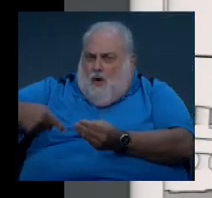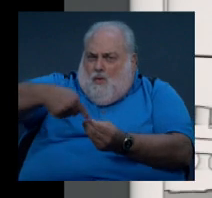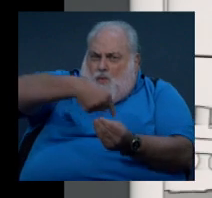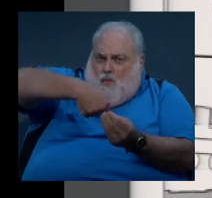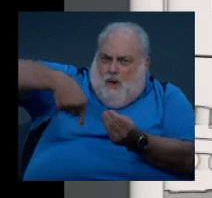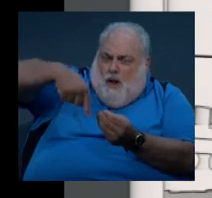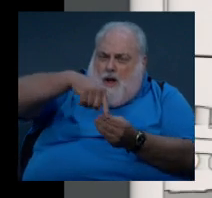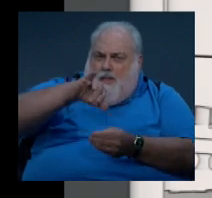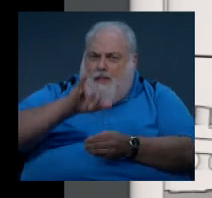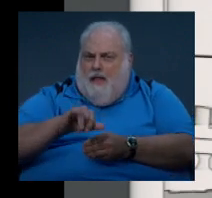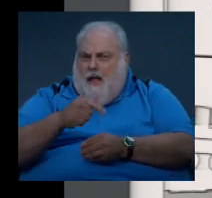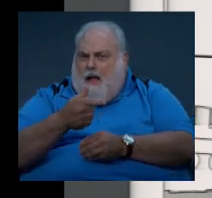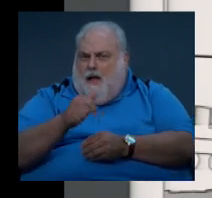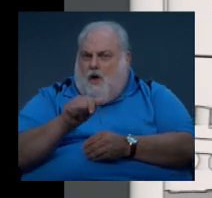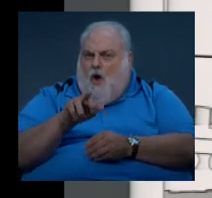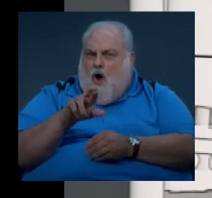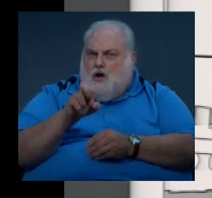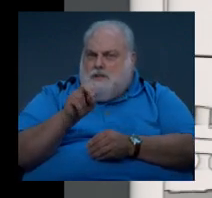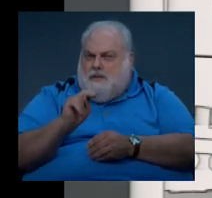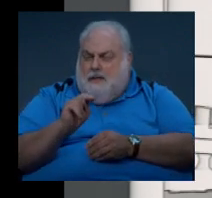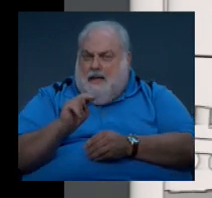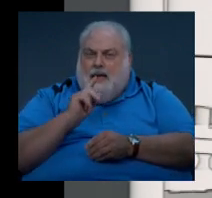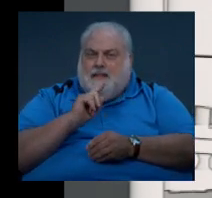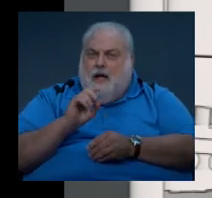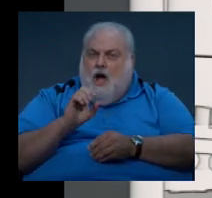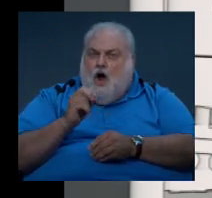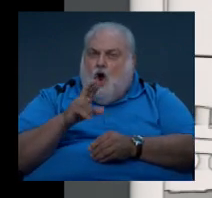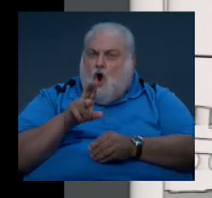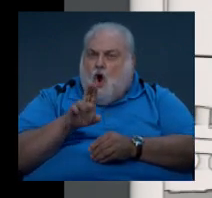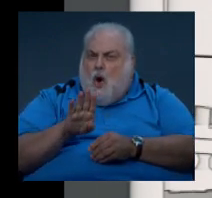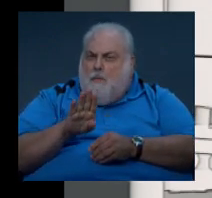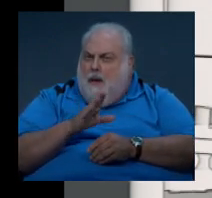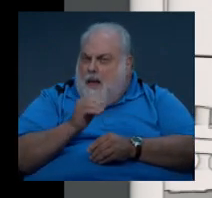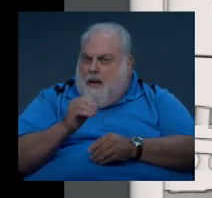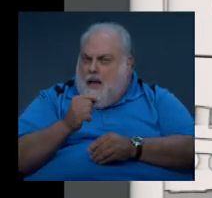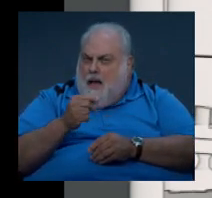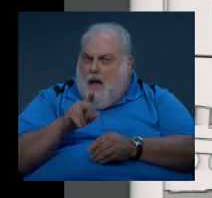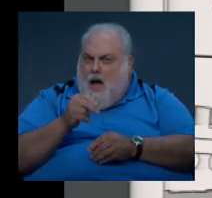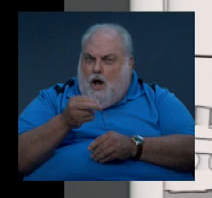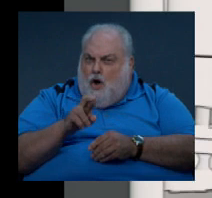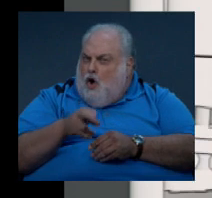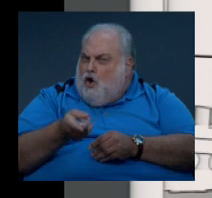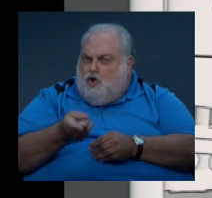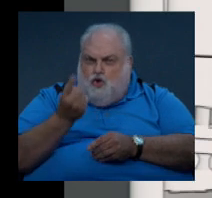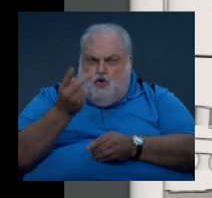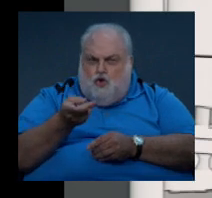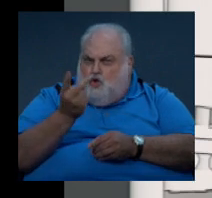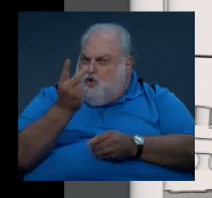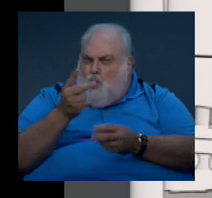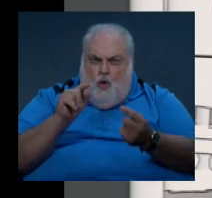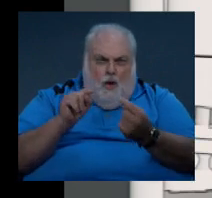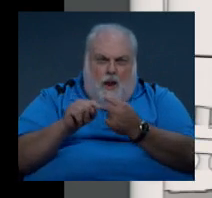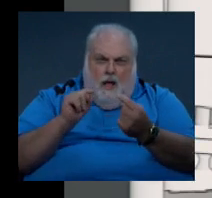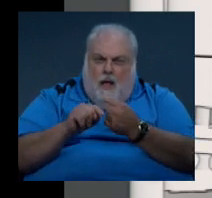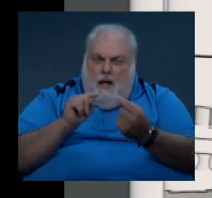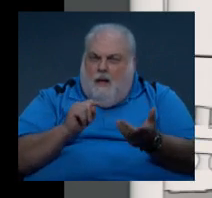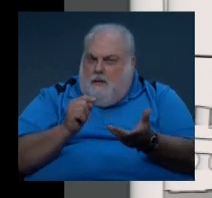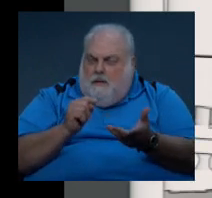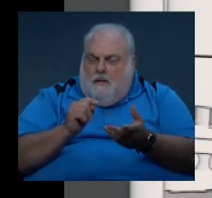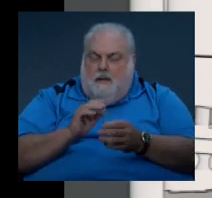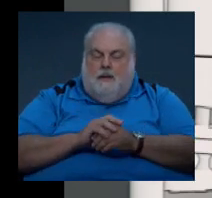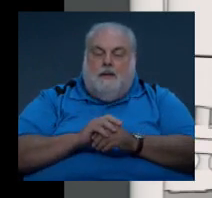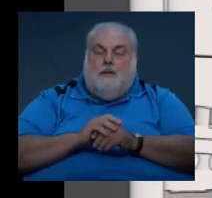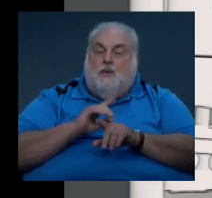uses around them or the shape streets. of it? Is it curb and gutters, 2 lanes? It is generally